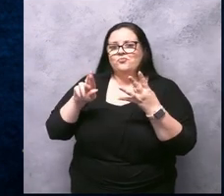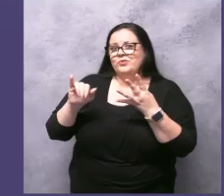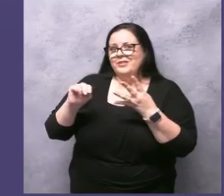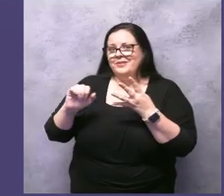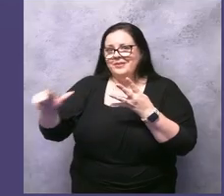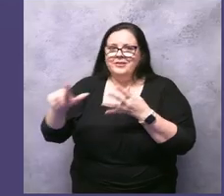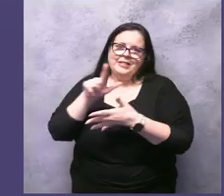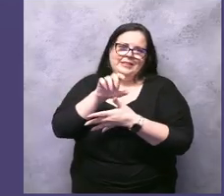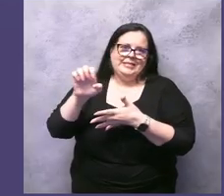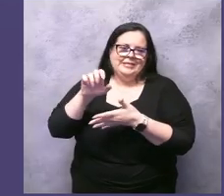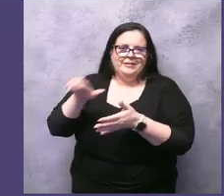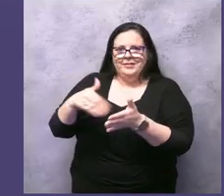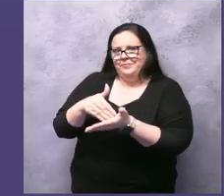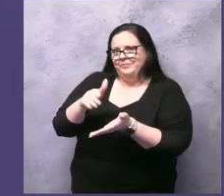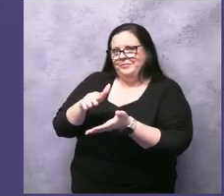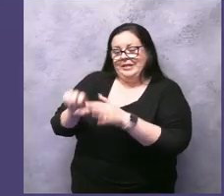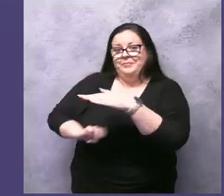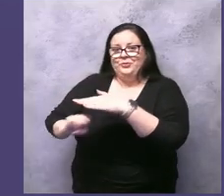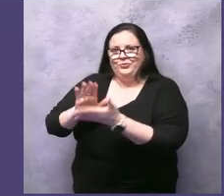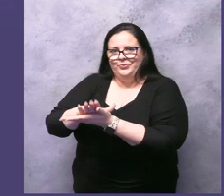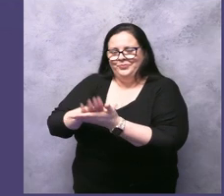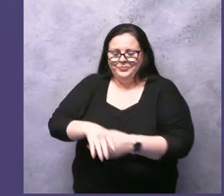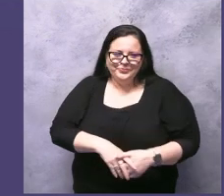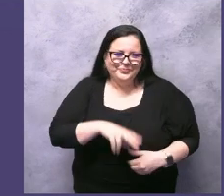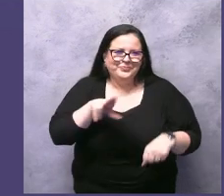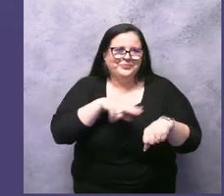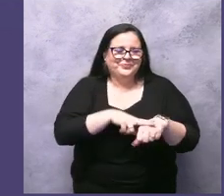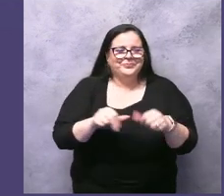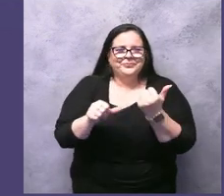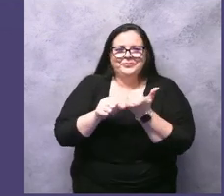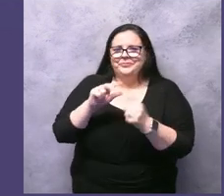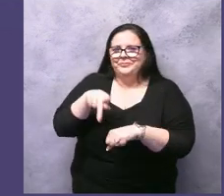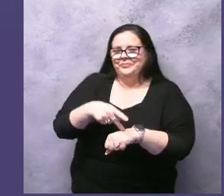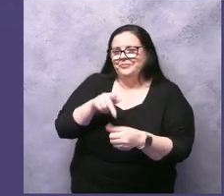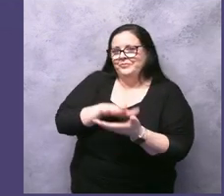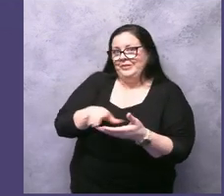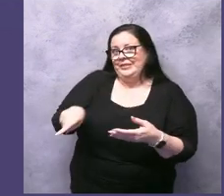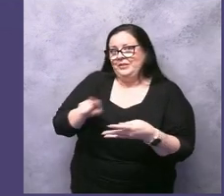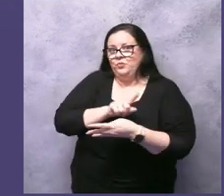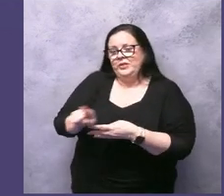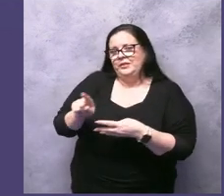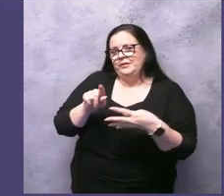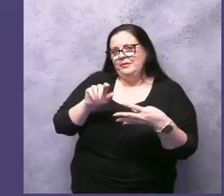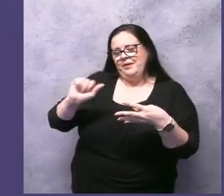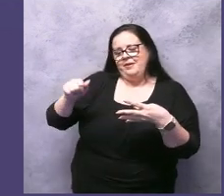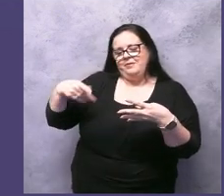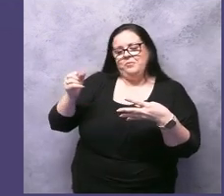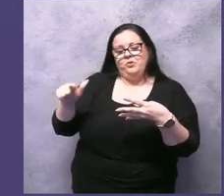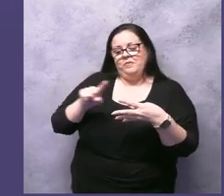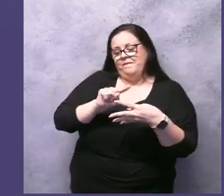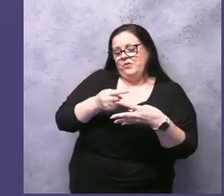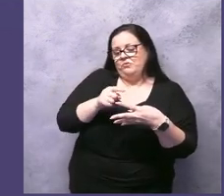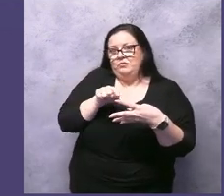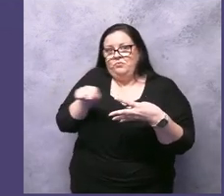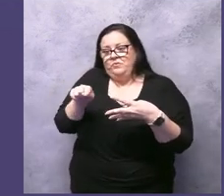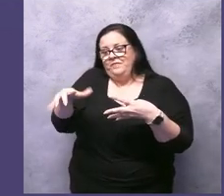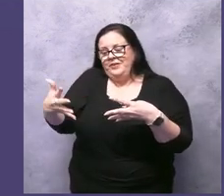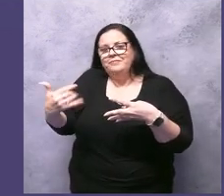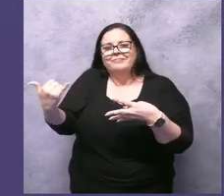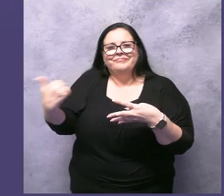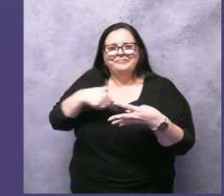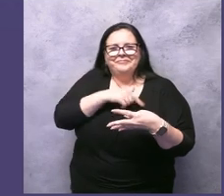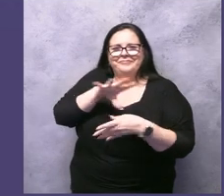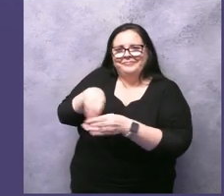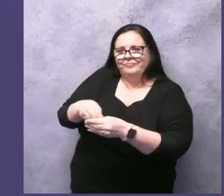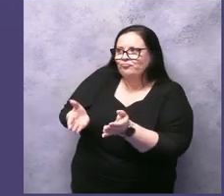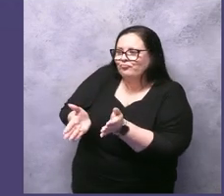Schools. National Assistant Principals Week is this week, April 1st through the 5th, and we join the celebration of our